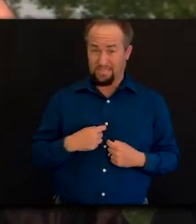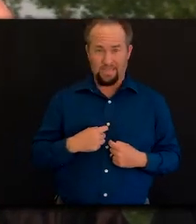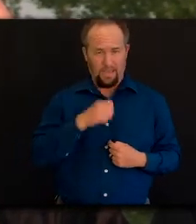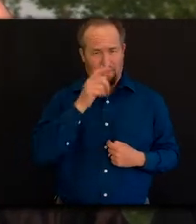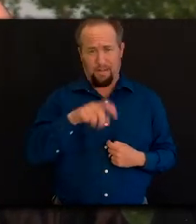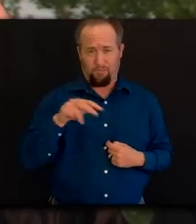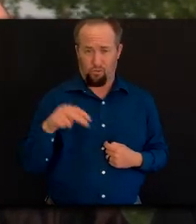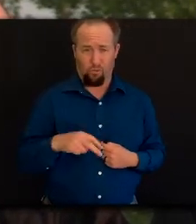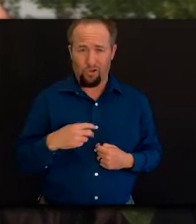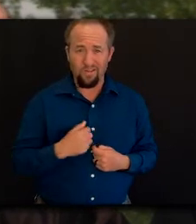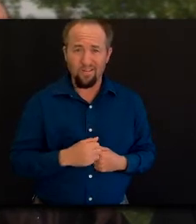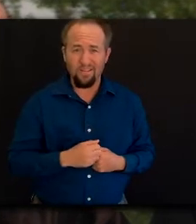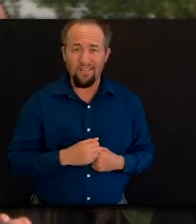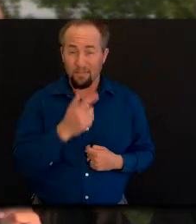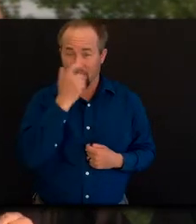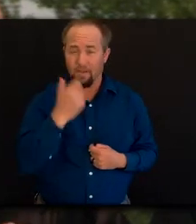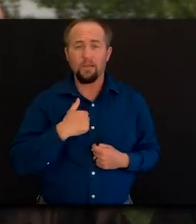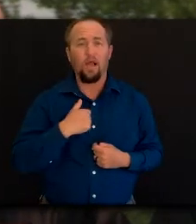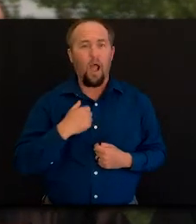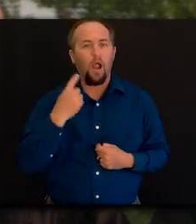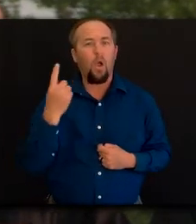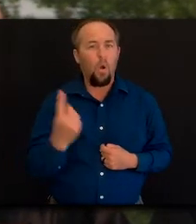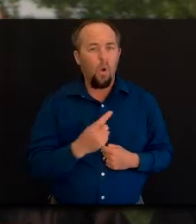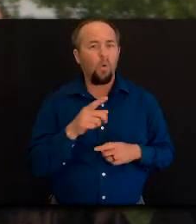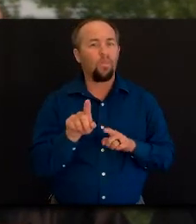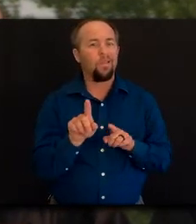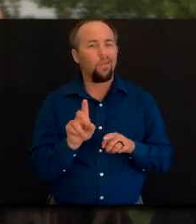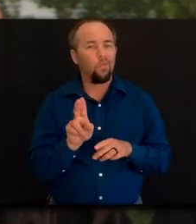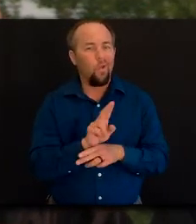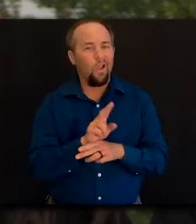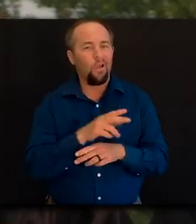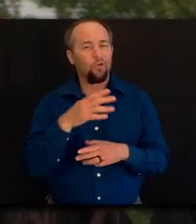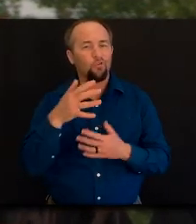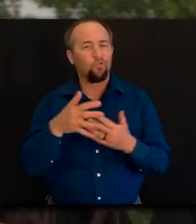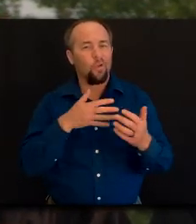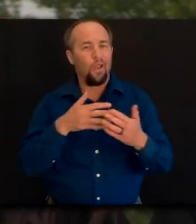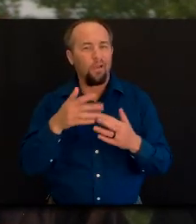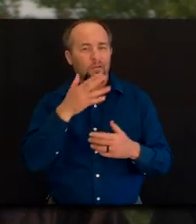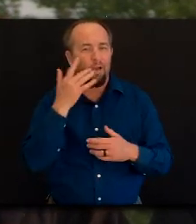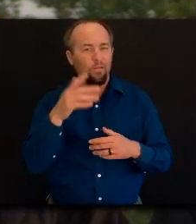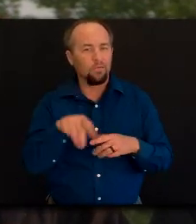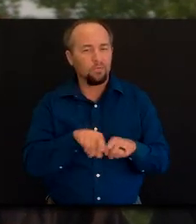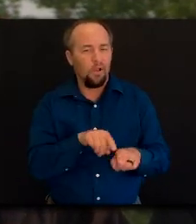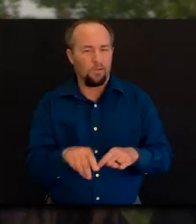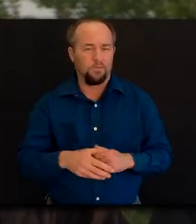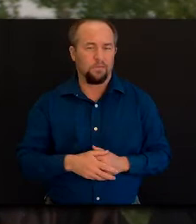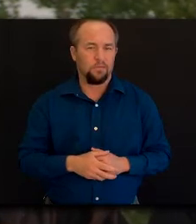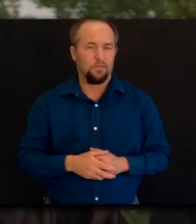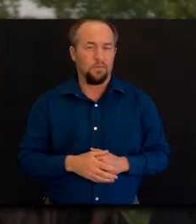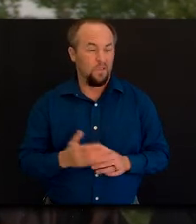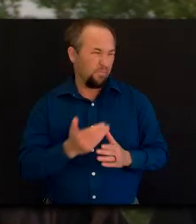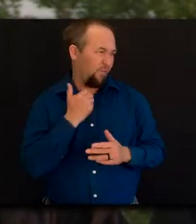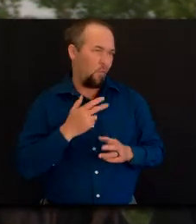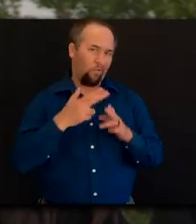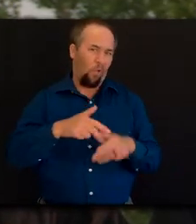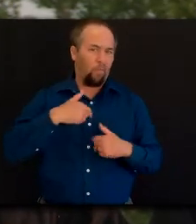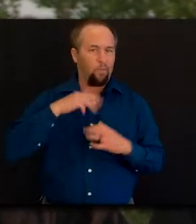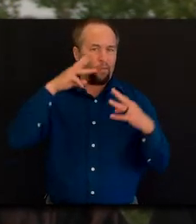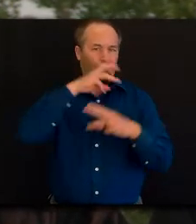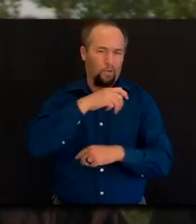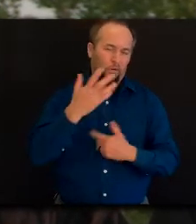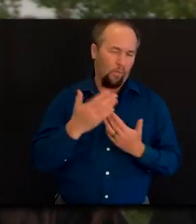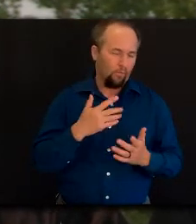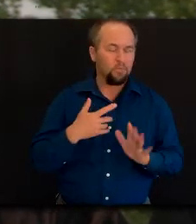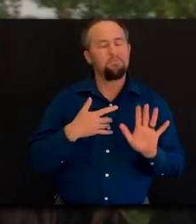look. And that's because I only wear gray socks. Now, before you go ahead and call me a weirdo, let